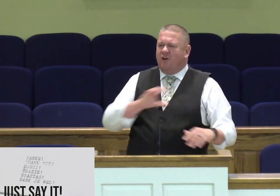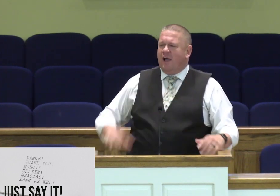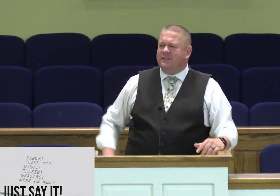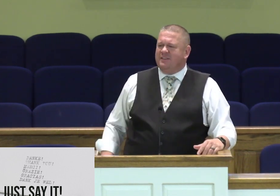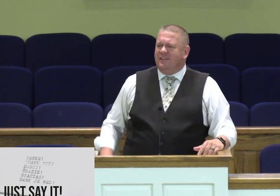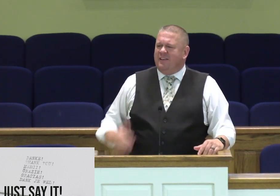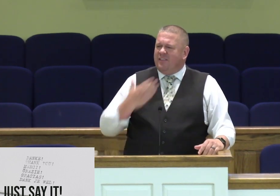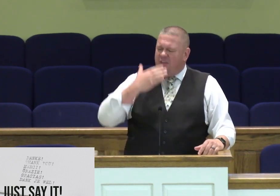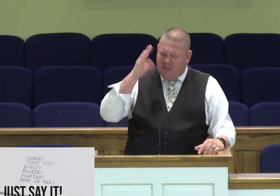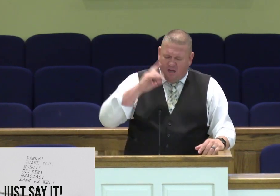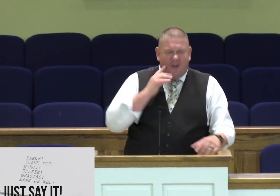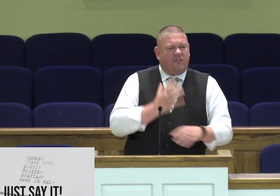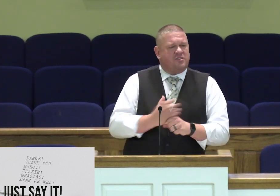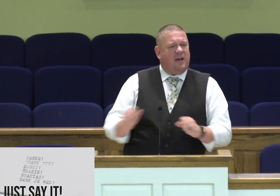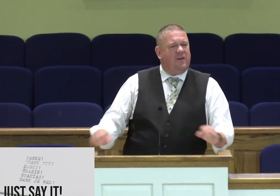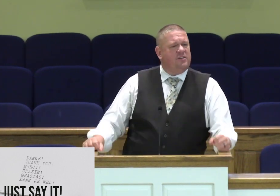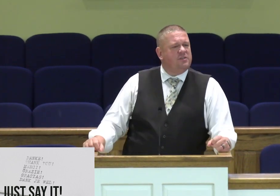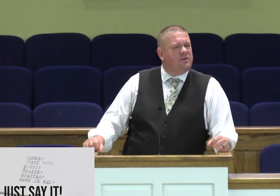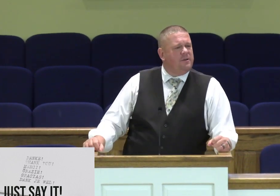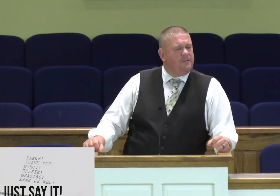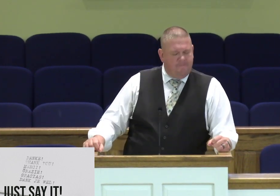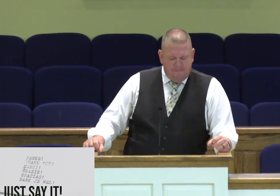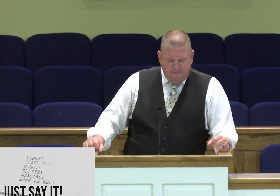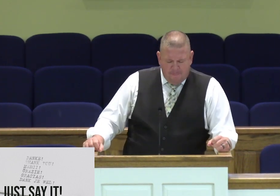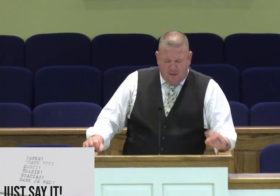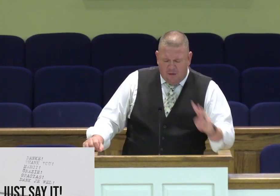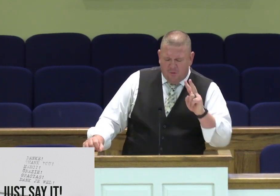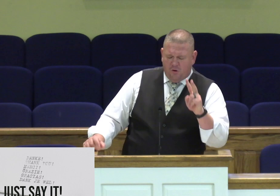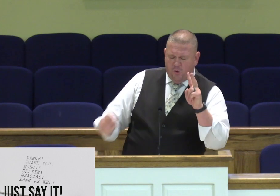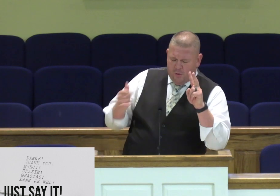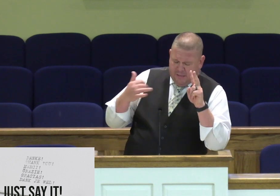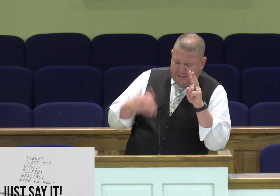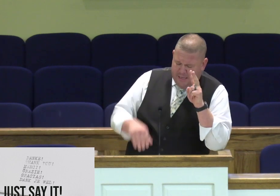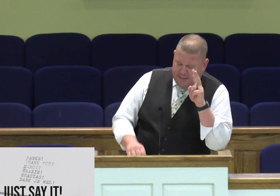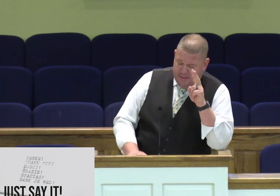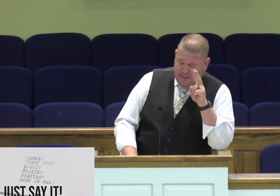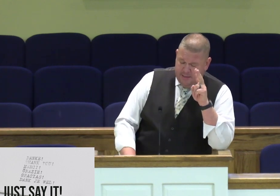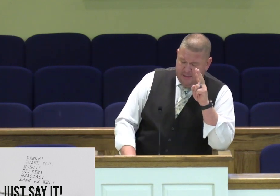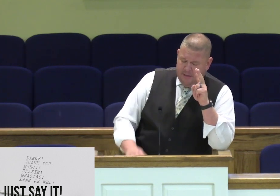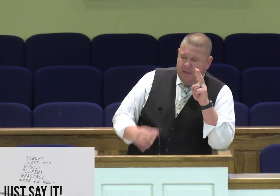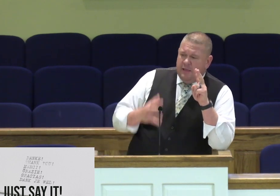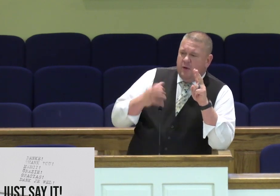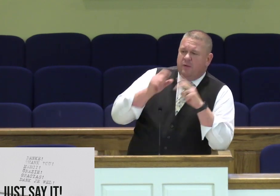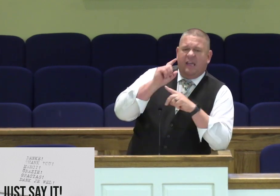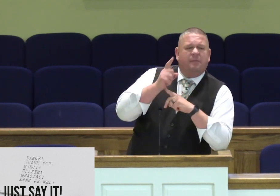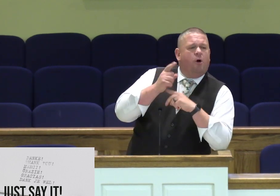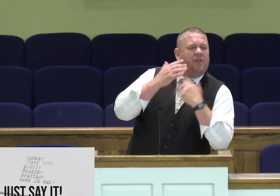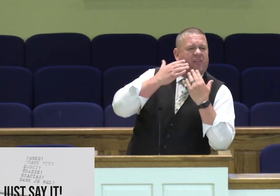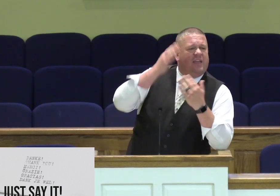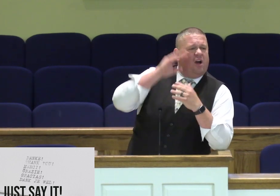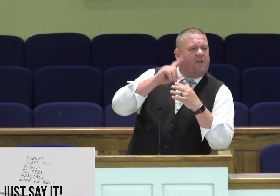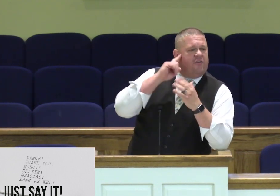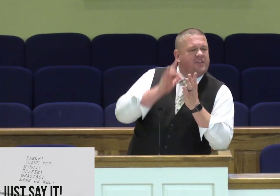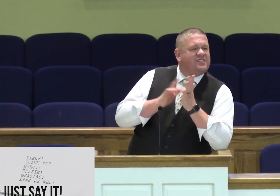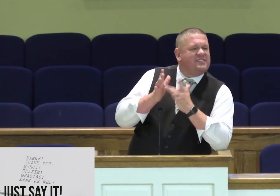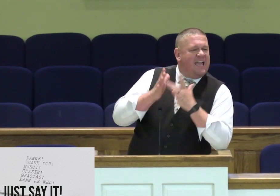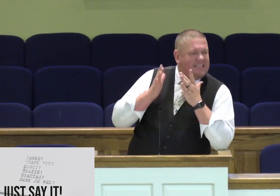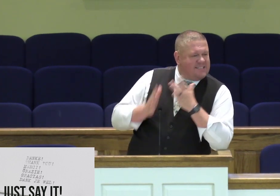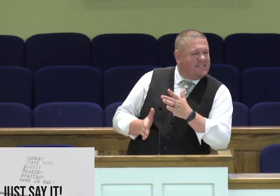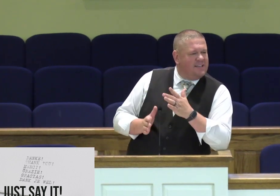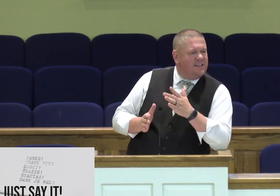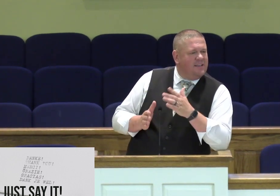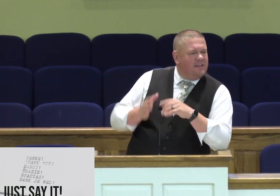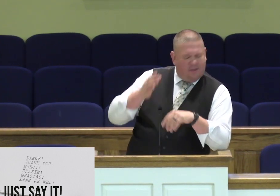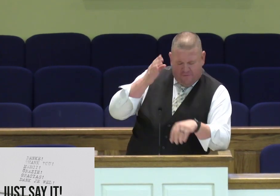Jesus Christ. Thank God for salvation. Number two, real quickly tonight. I want to take a moment and thank God for the